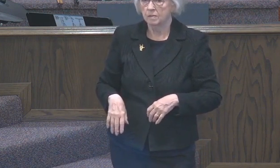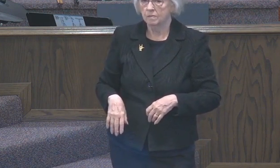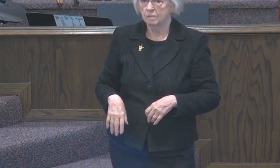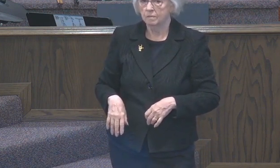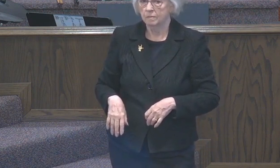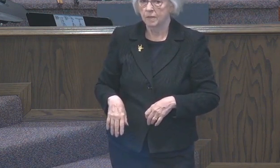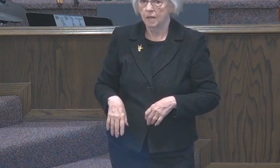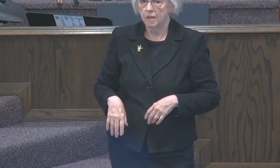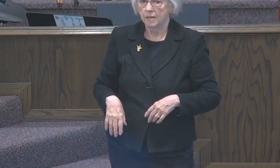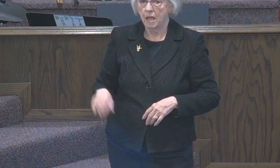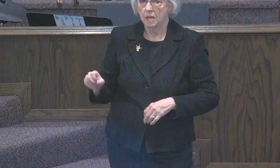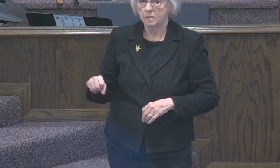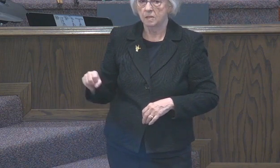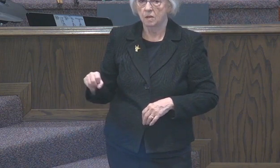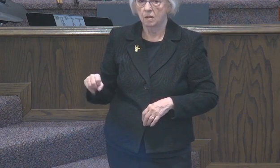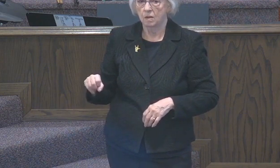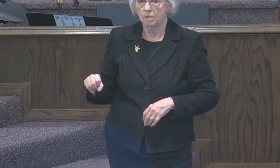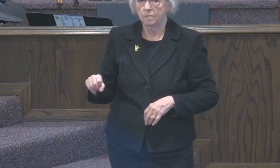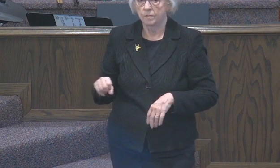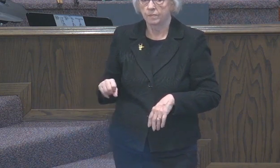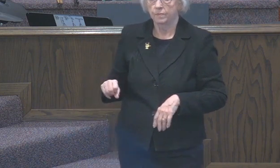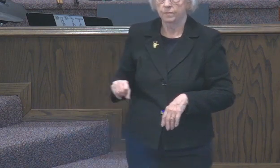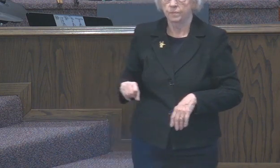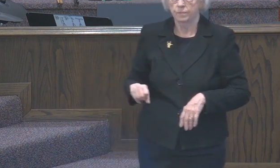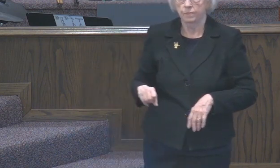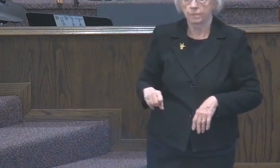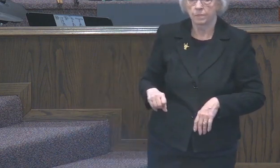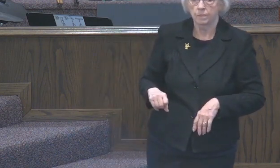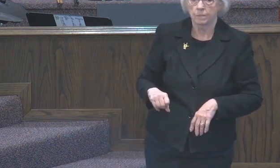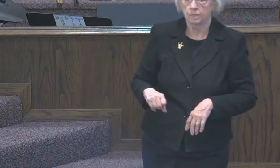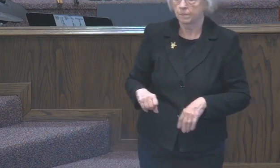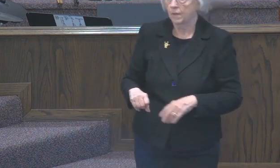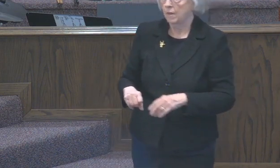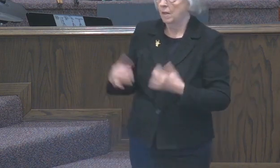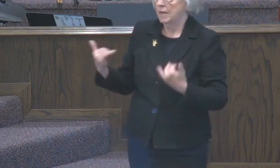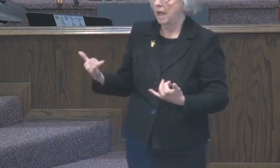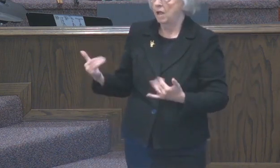he said, I've taught you all of that because